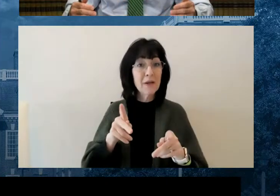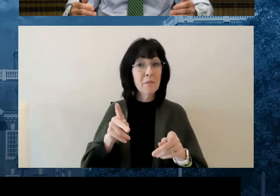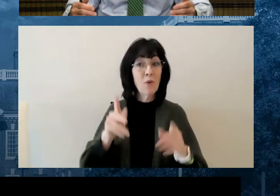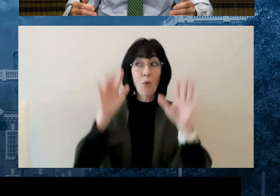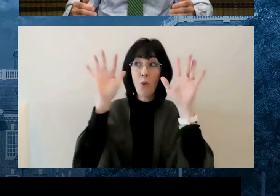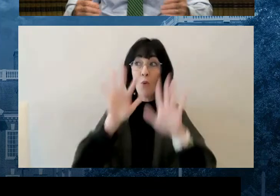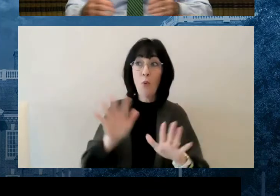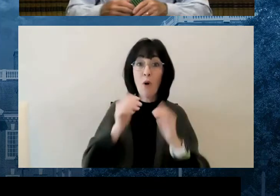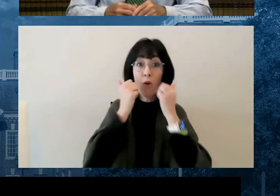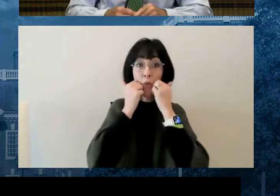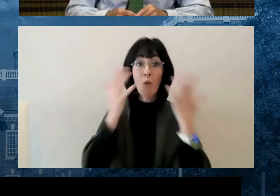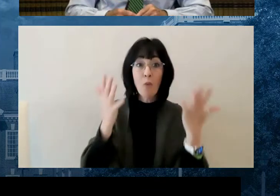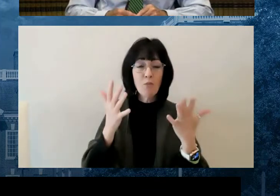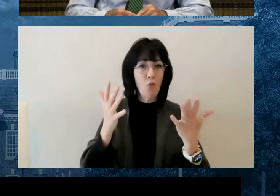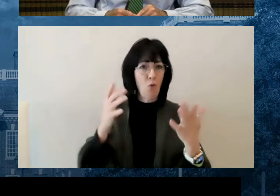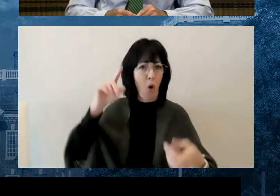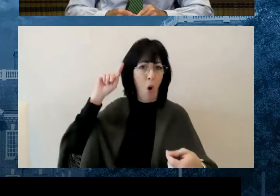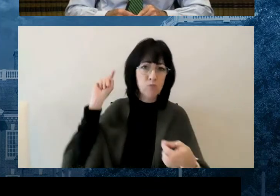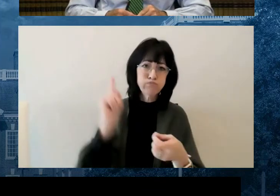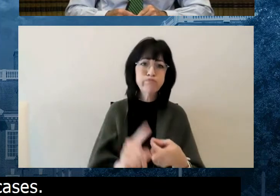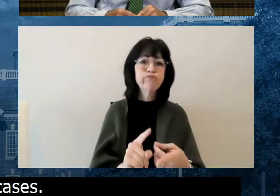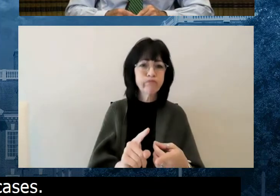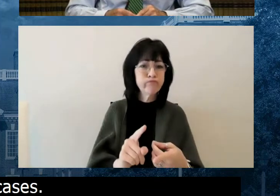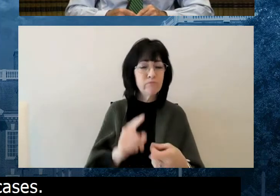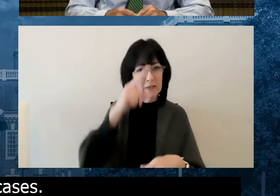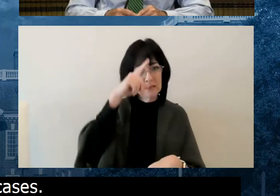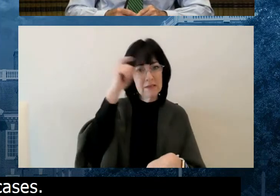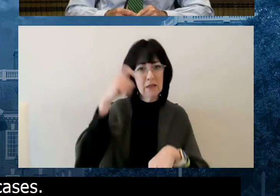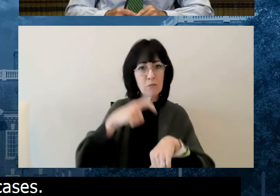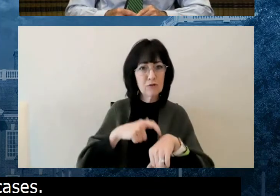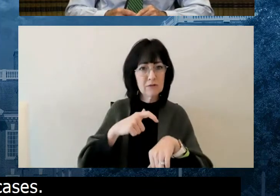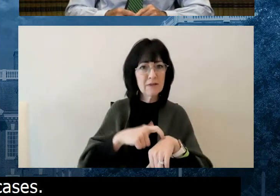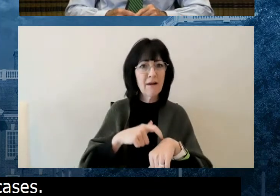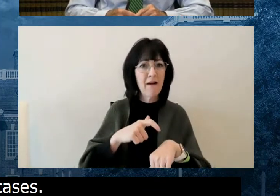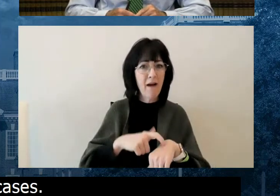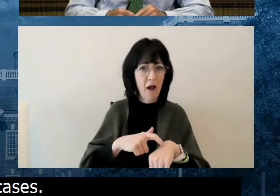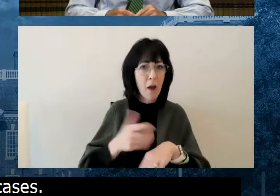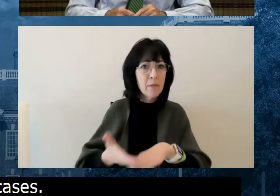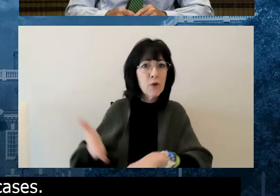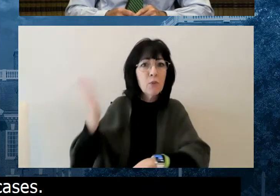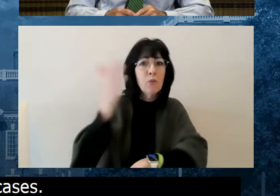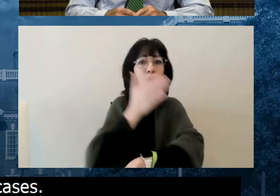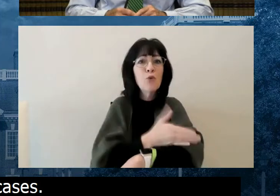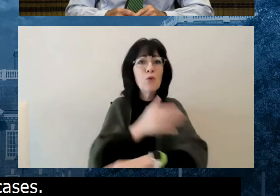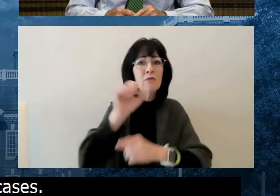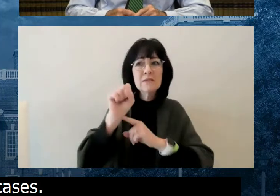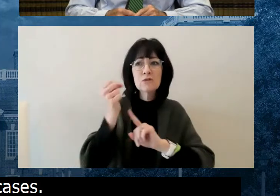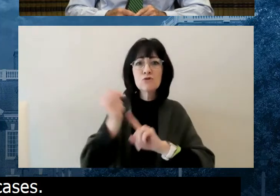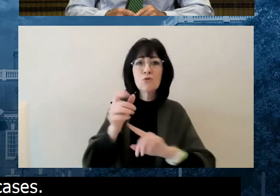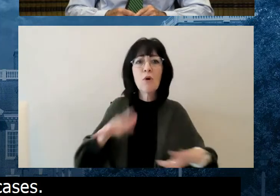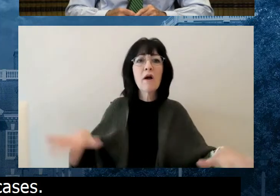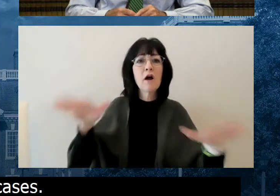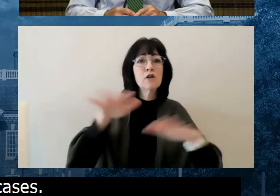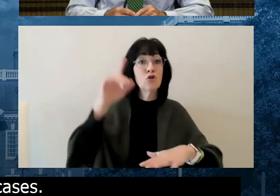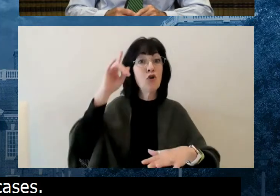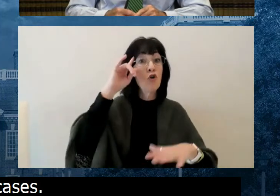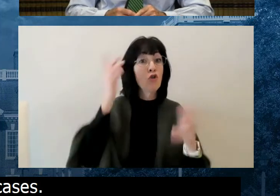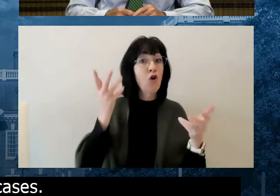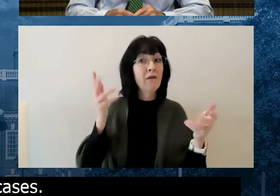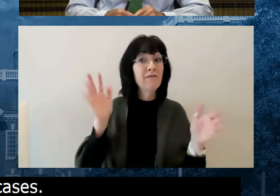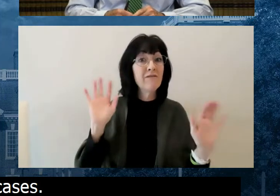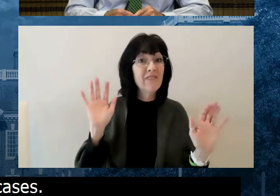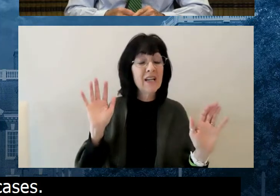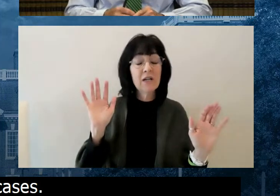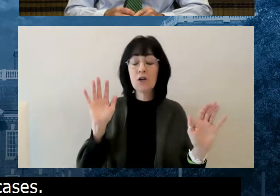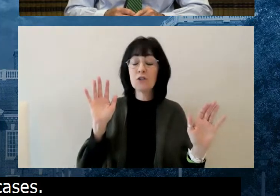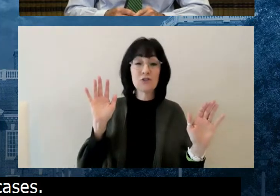moved activities outdoors, and through the summer till we hit a low on August the 16th of 29,